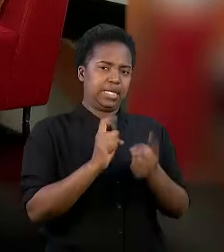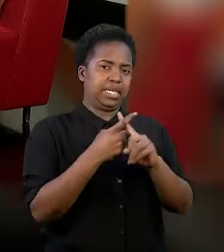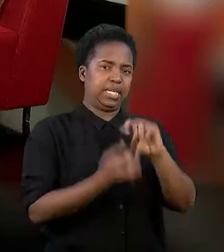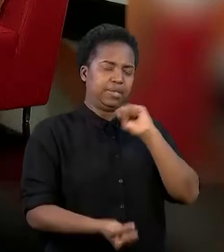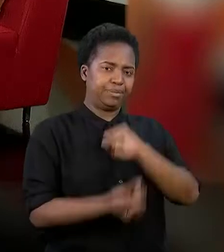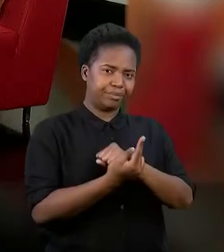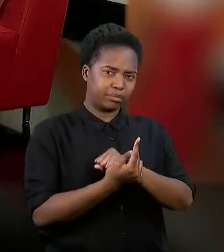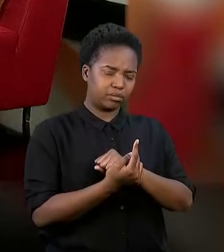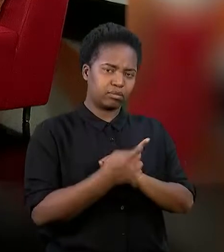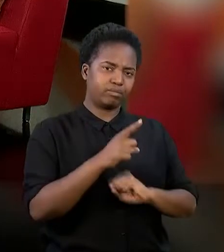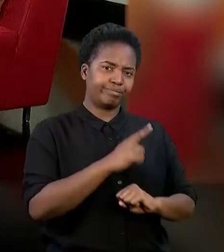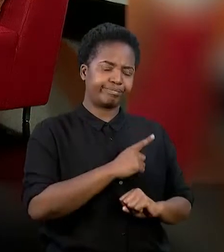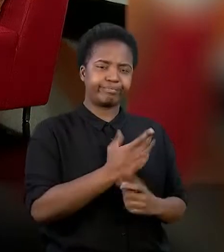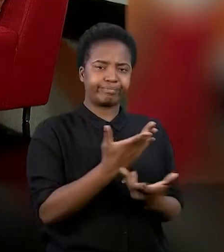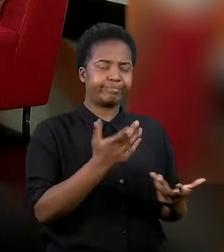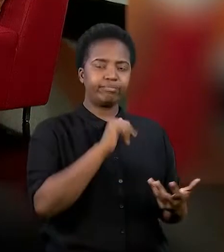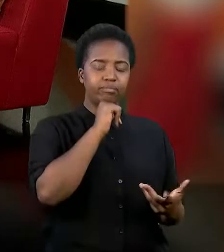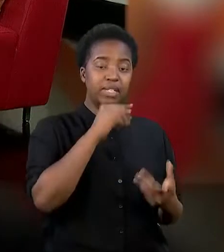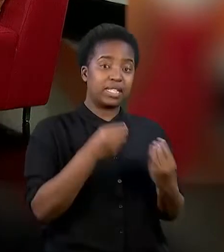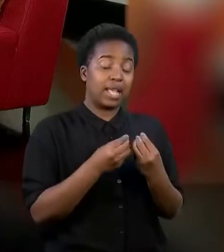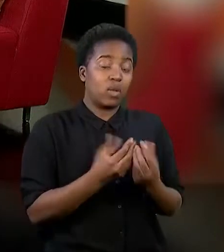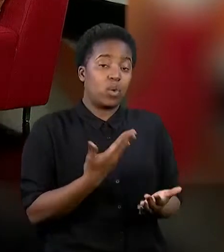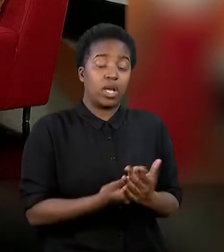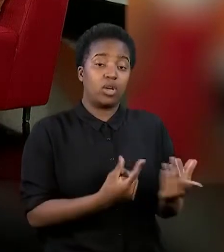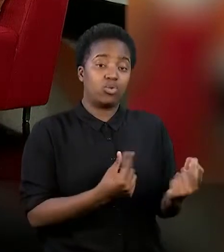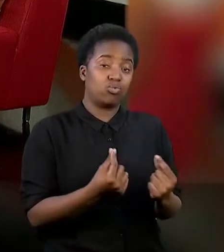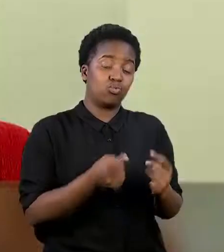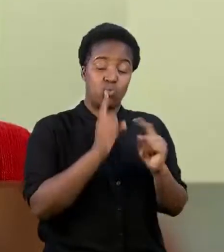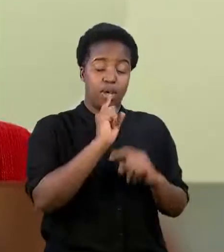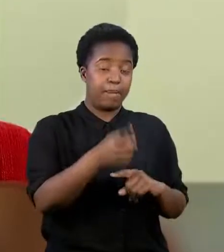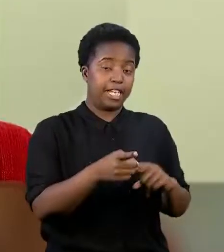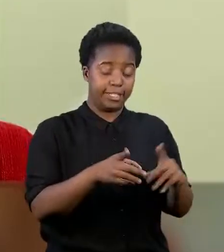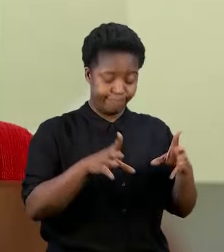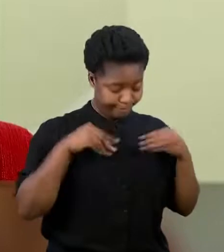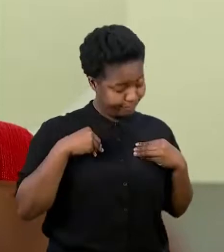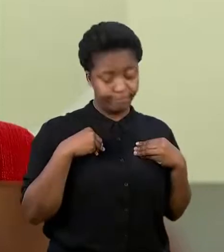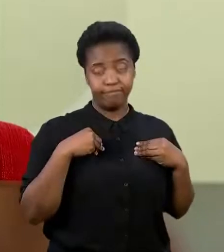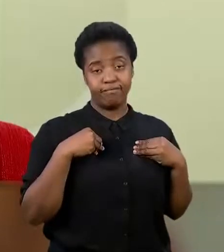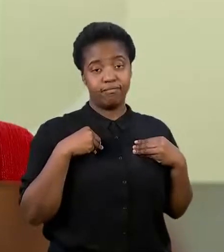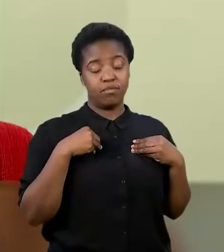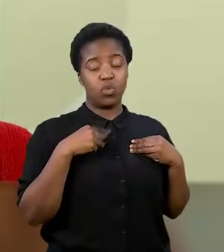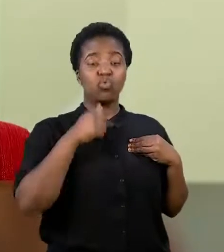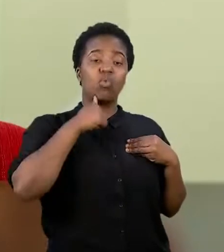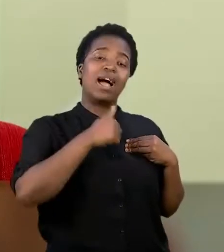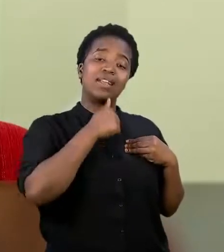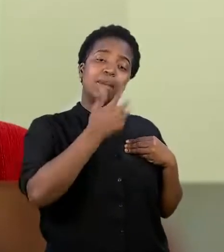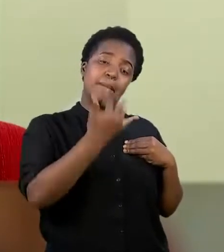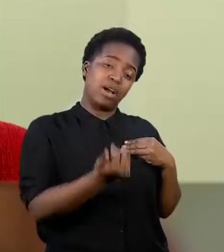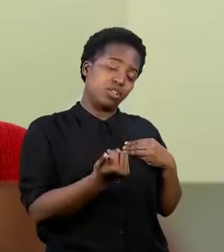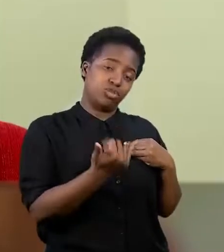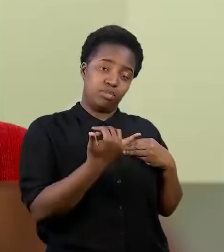re fitlile mo stage in sa hore ha hona ntho engwe re tla etsa. We have to re accept